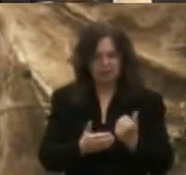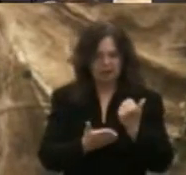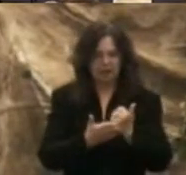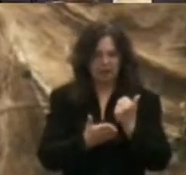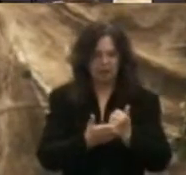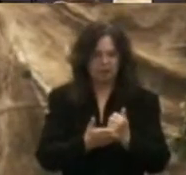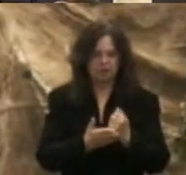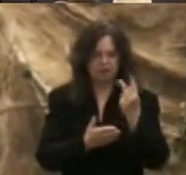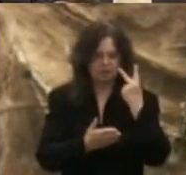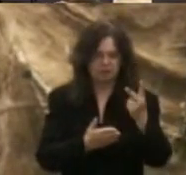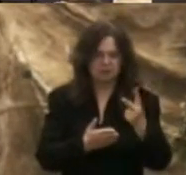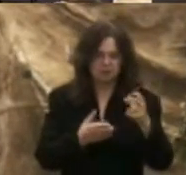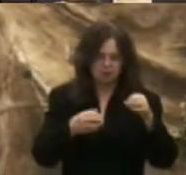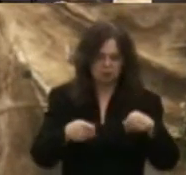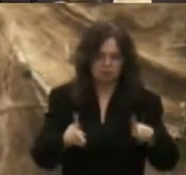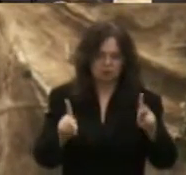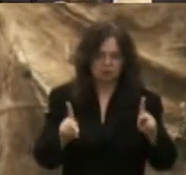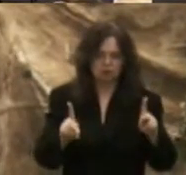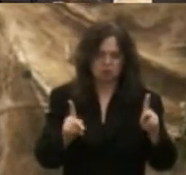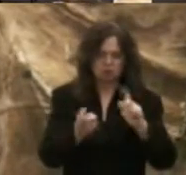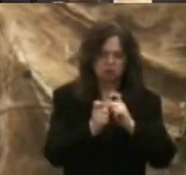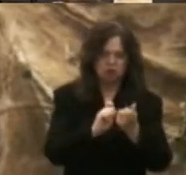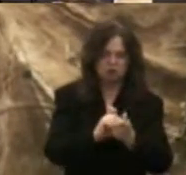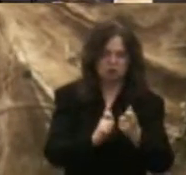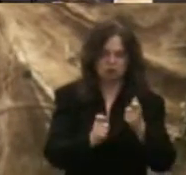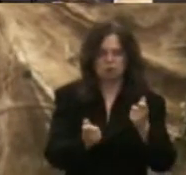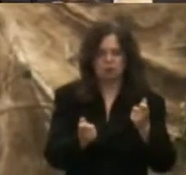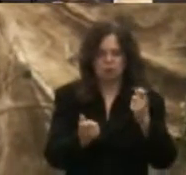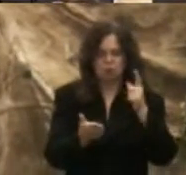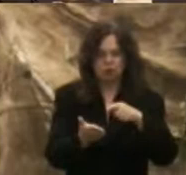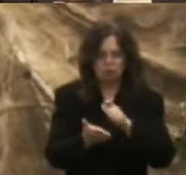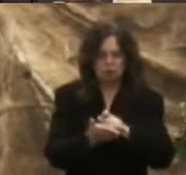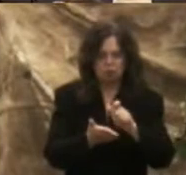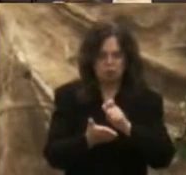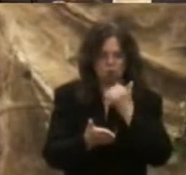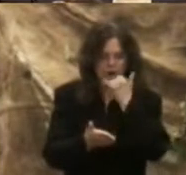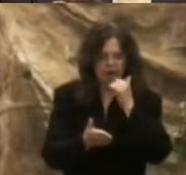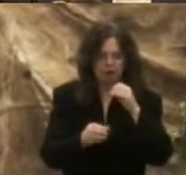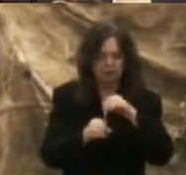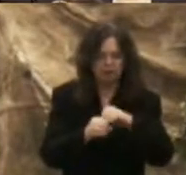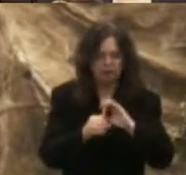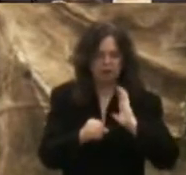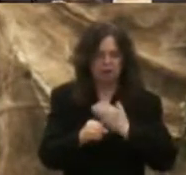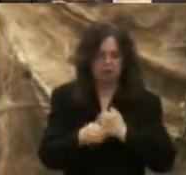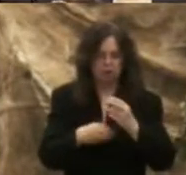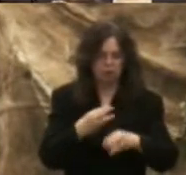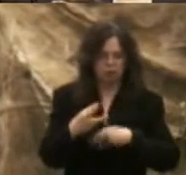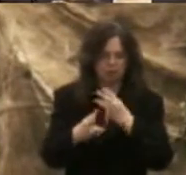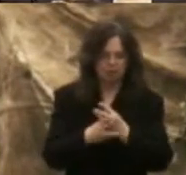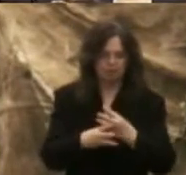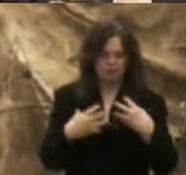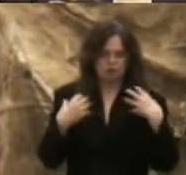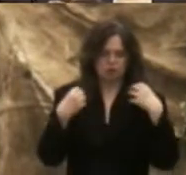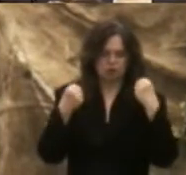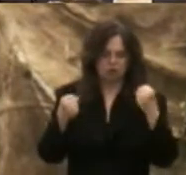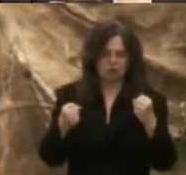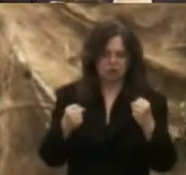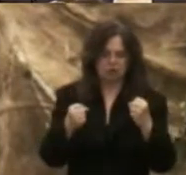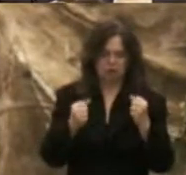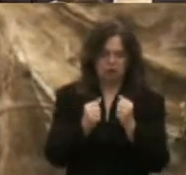privileged opportunities to right what is wrong in our world, favoring the voiceless and strengthening ties between